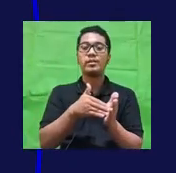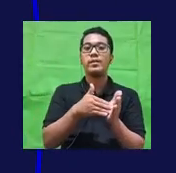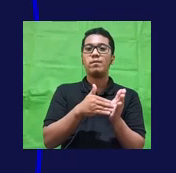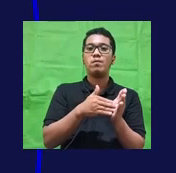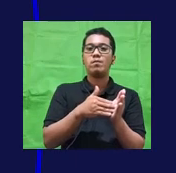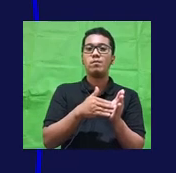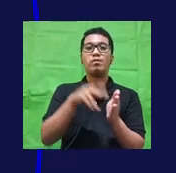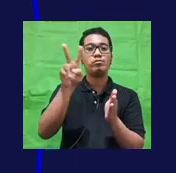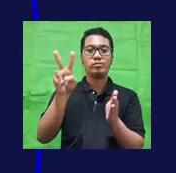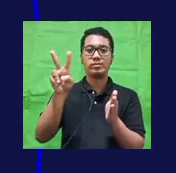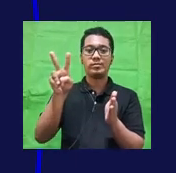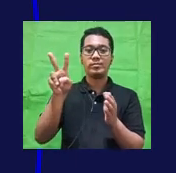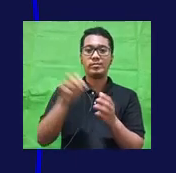4 minutes?